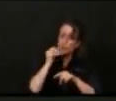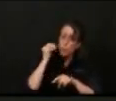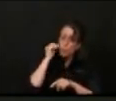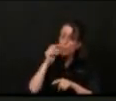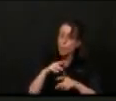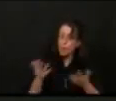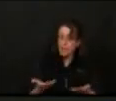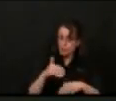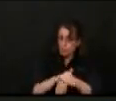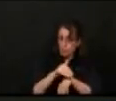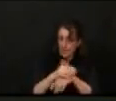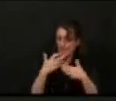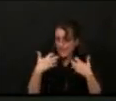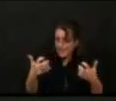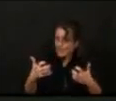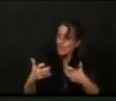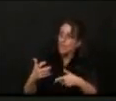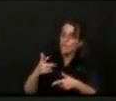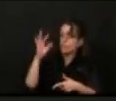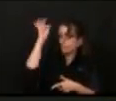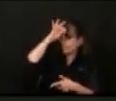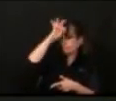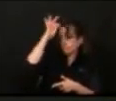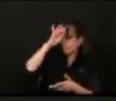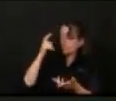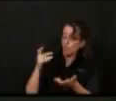you could just talk with us a little bit about